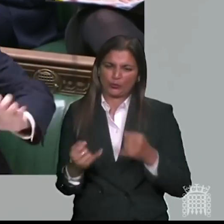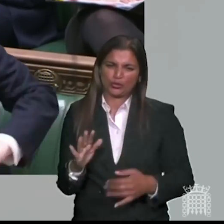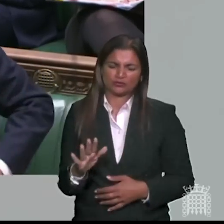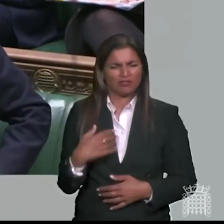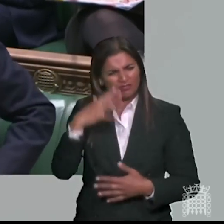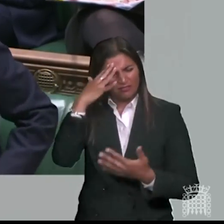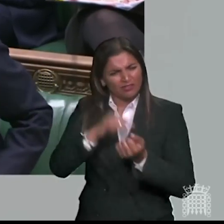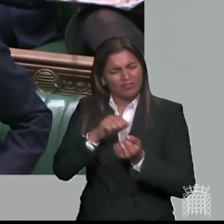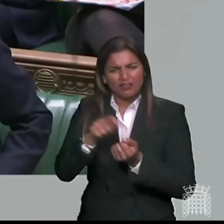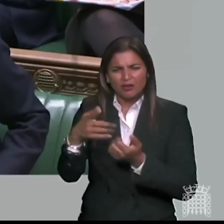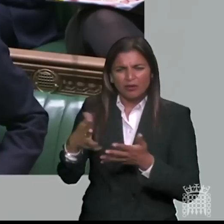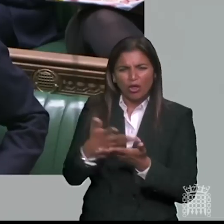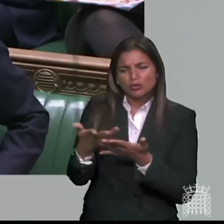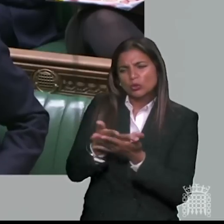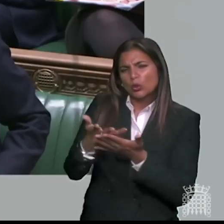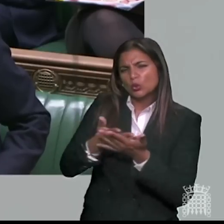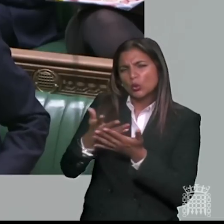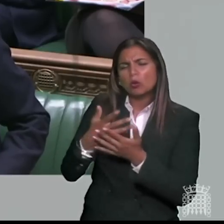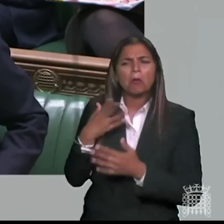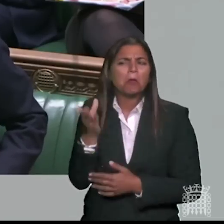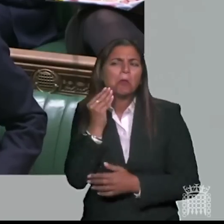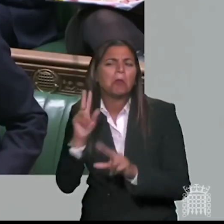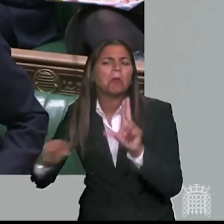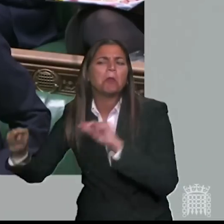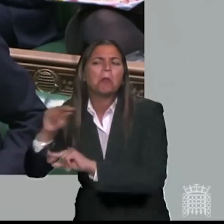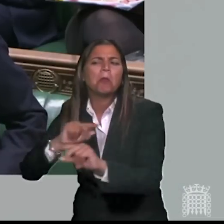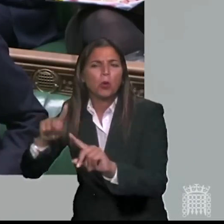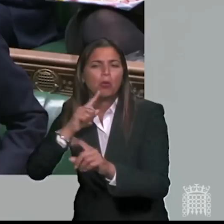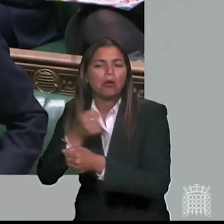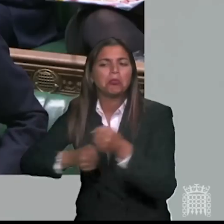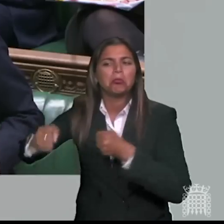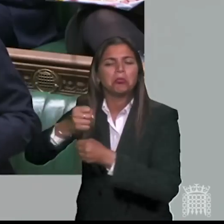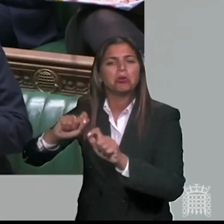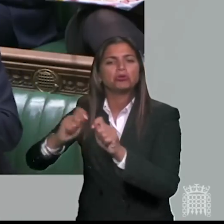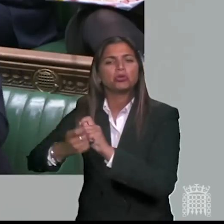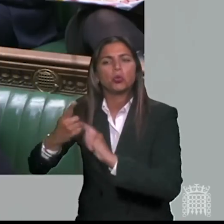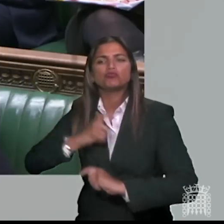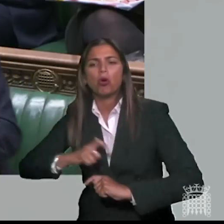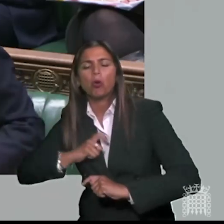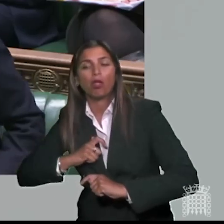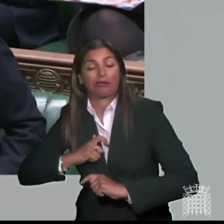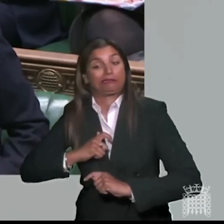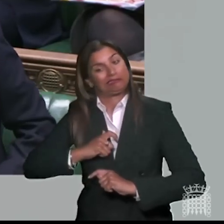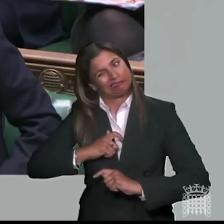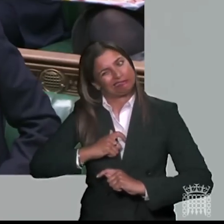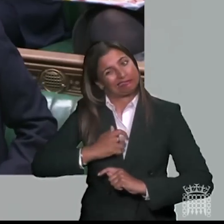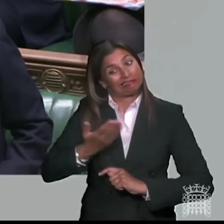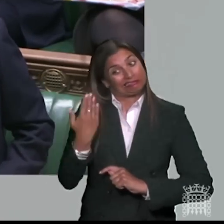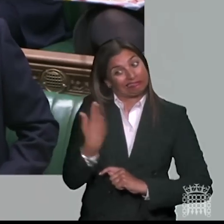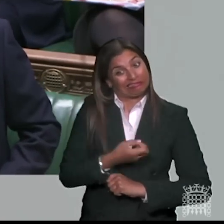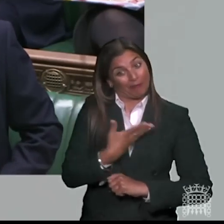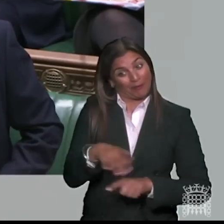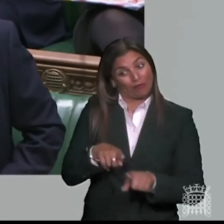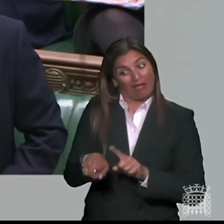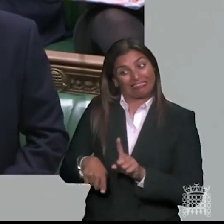talk about reshuffle in the air from the Labour Party. The last time the leader of the Labour Party tried to sack the Right Honourable Lady, she walked